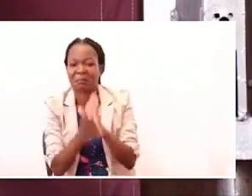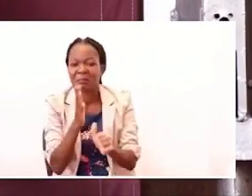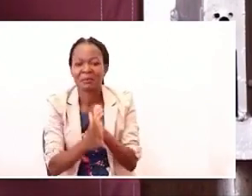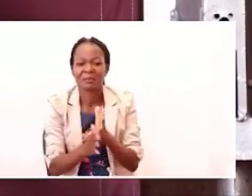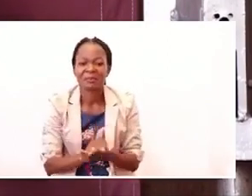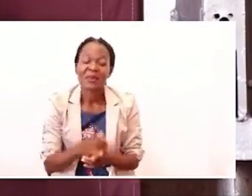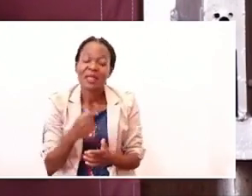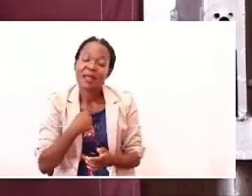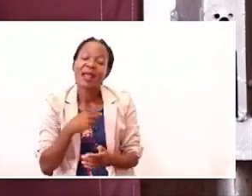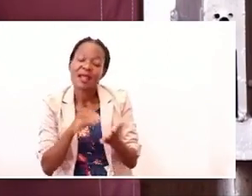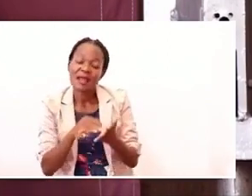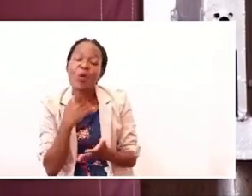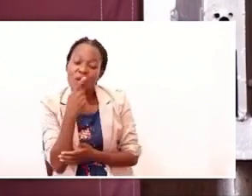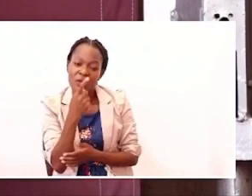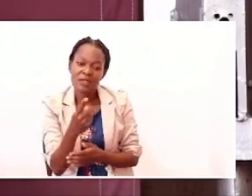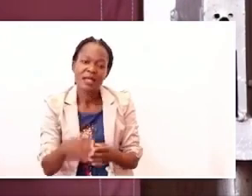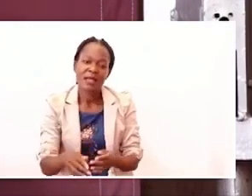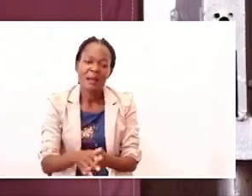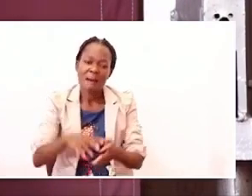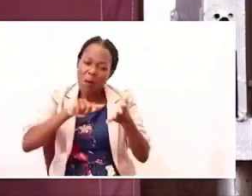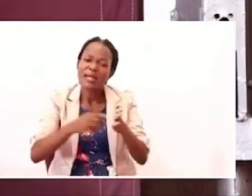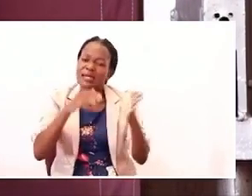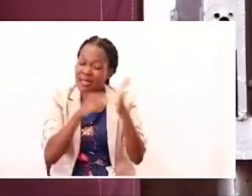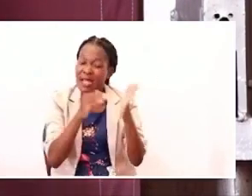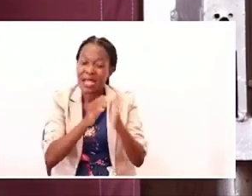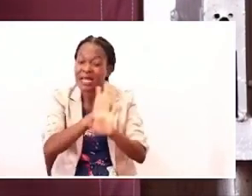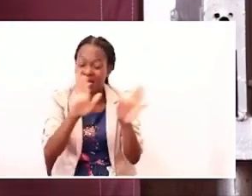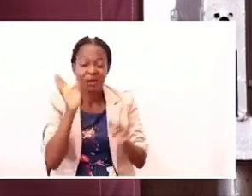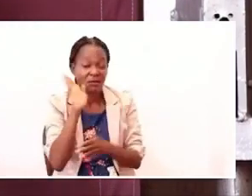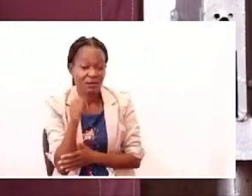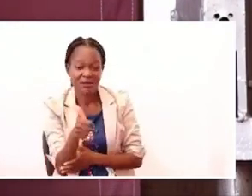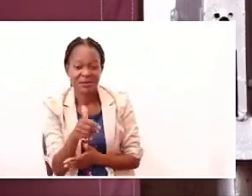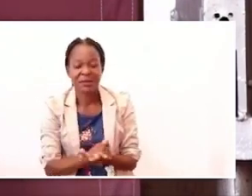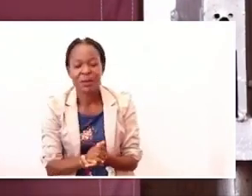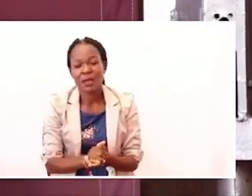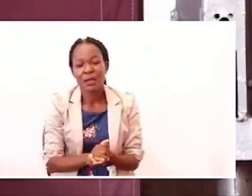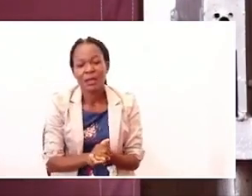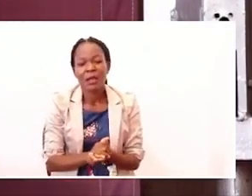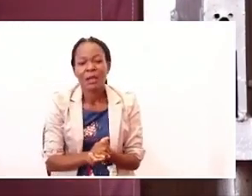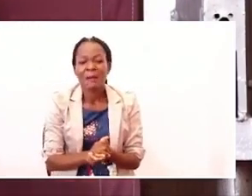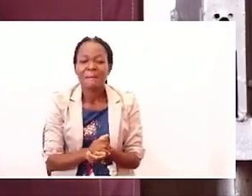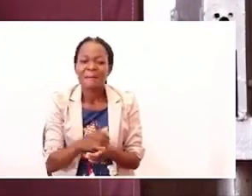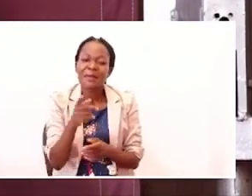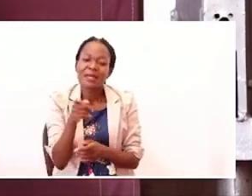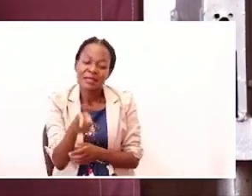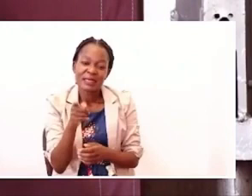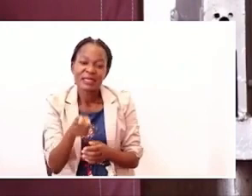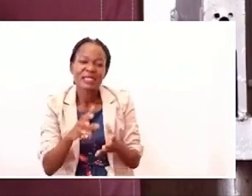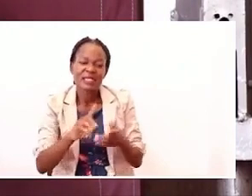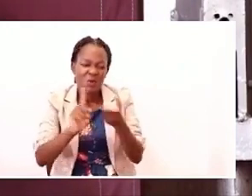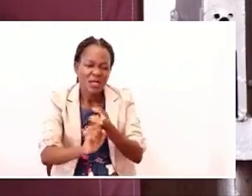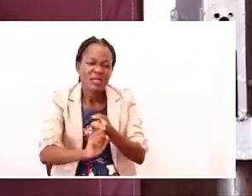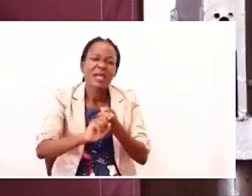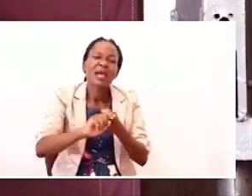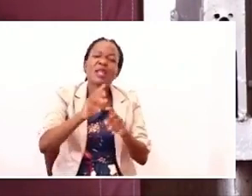And I would like to put adequate emphasis on this point, that it will take no less than the type of